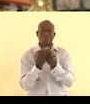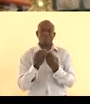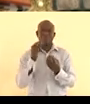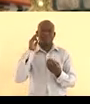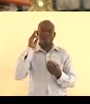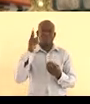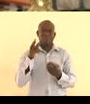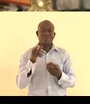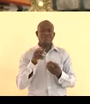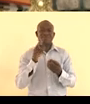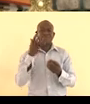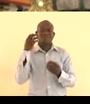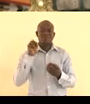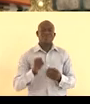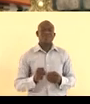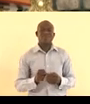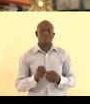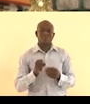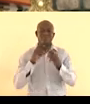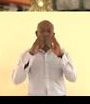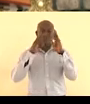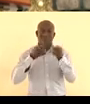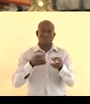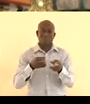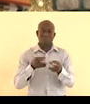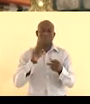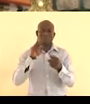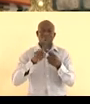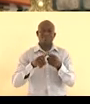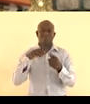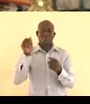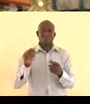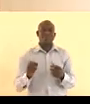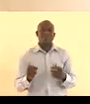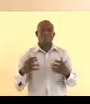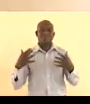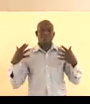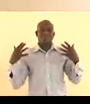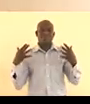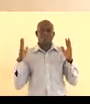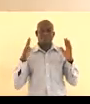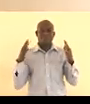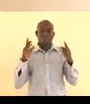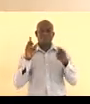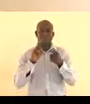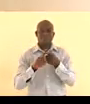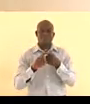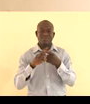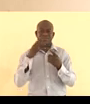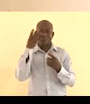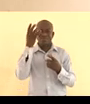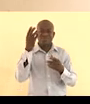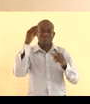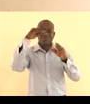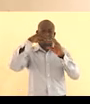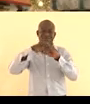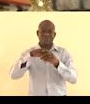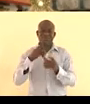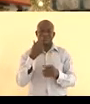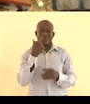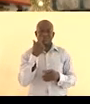was responding to their fascination with speaking in tongues. It's called glossolalia.